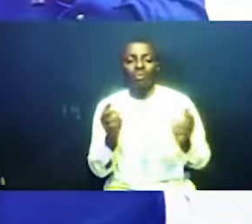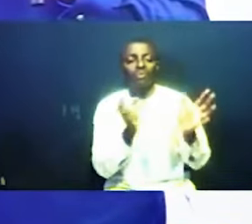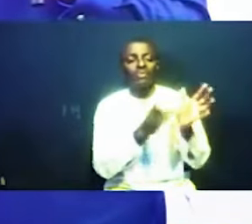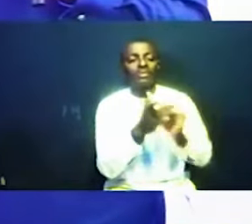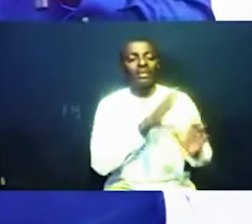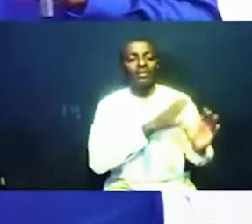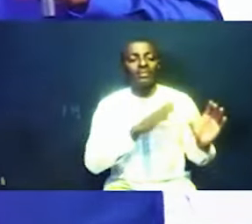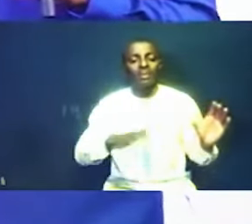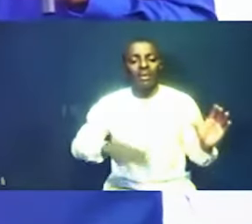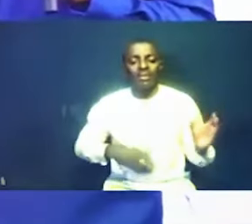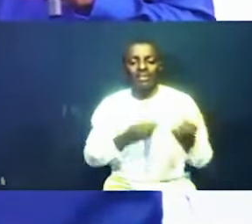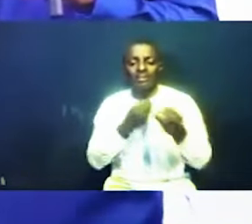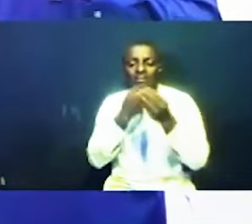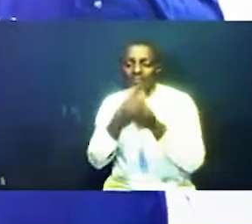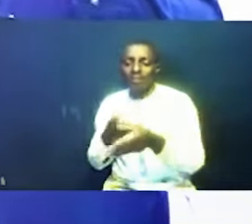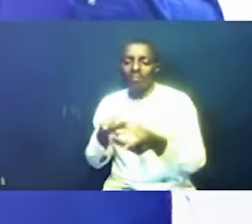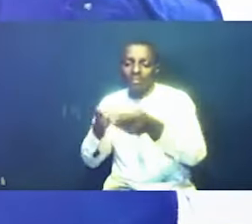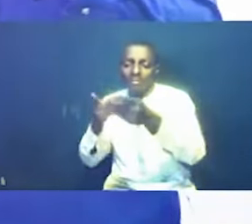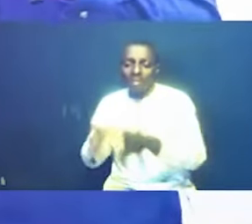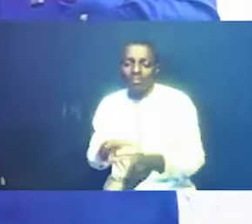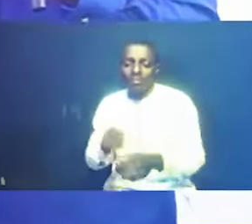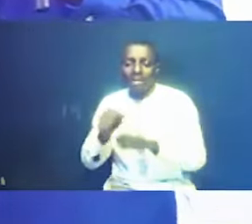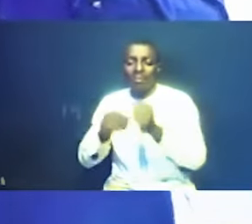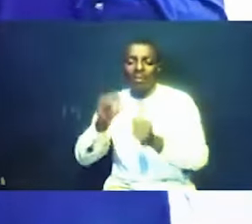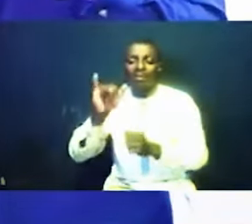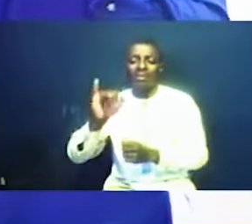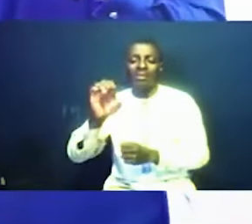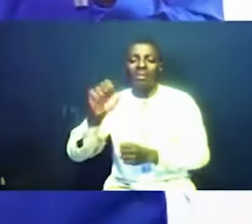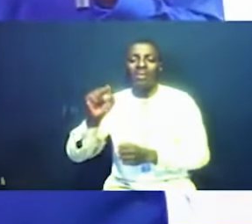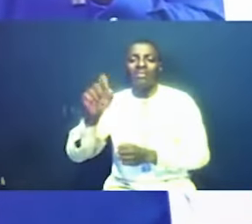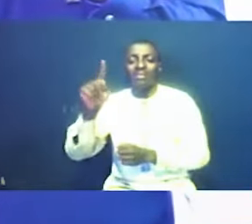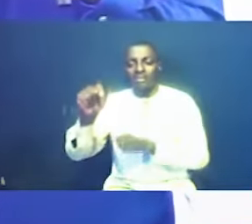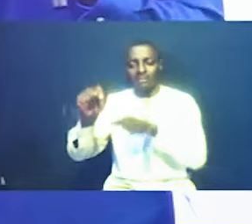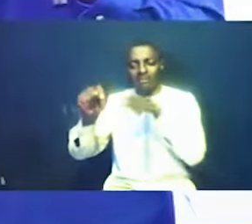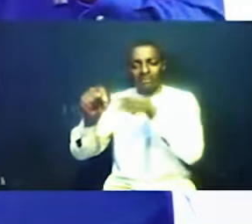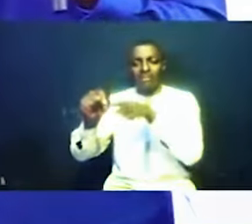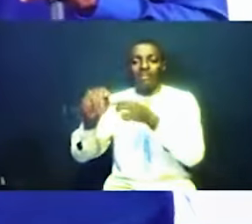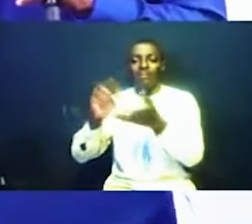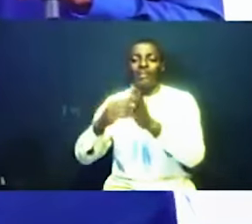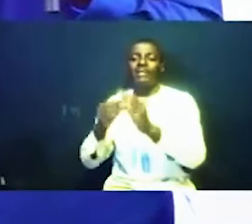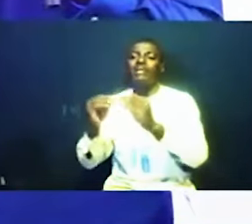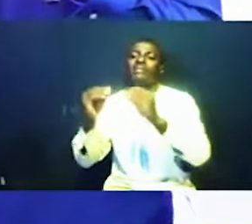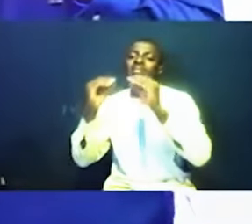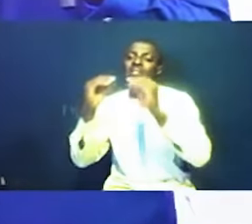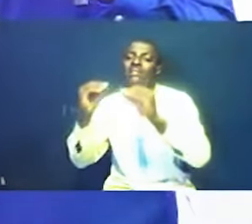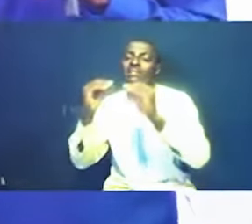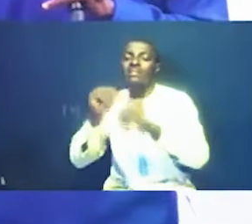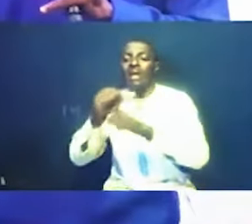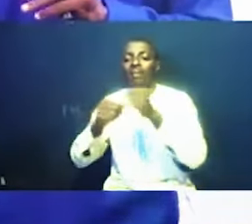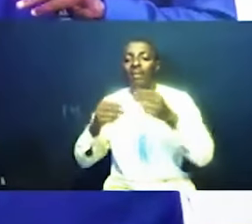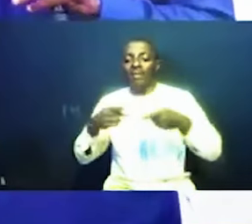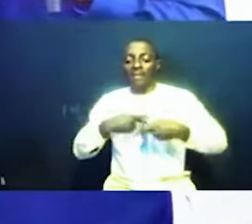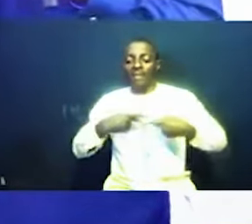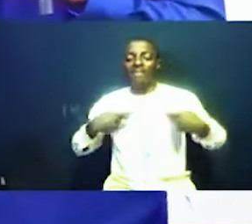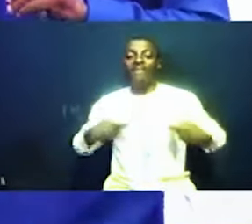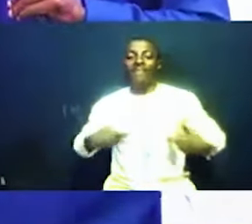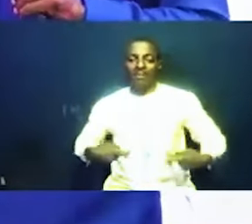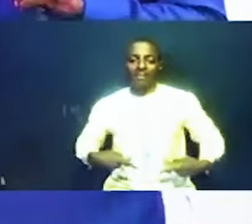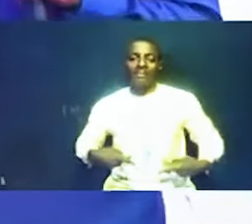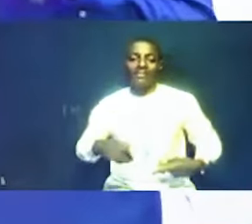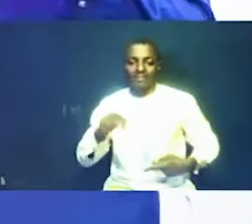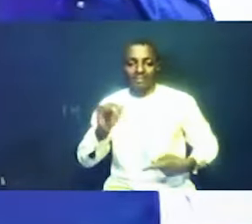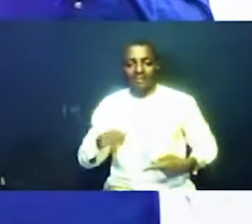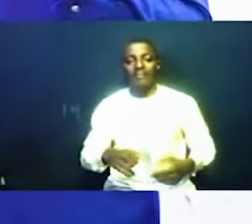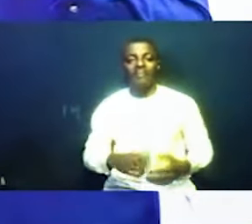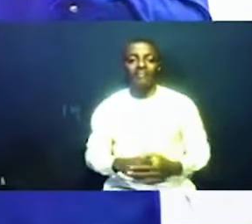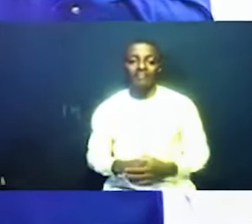in Matthew 15. It is a yes, Pharisee for American church, you be and a Obomodin say, on anybody, yes, bra or